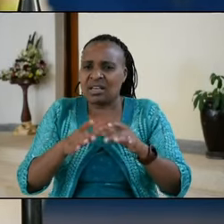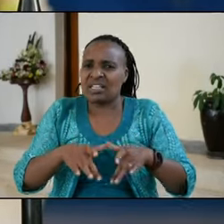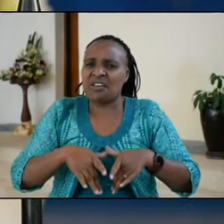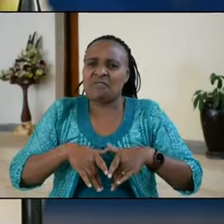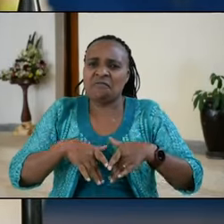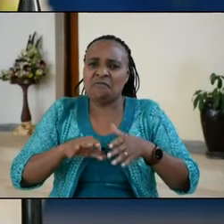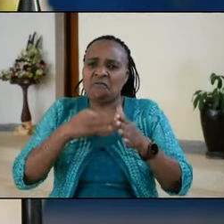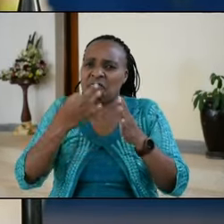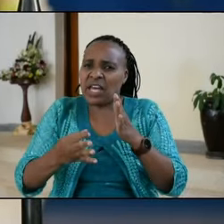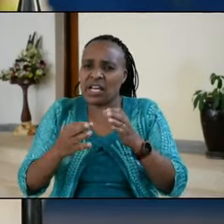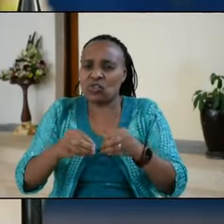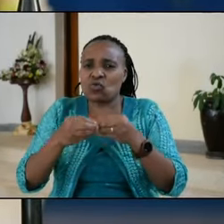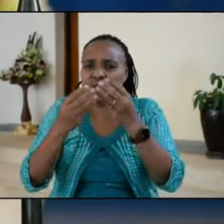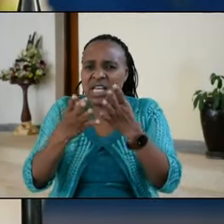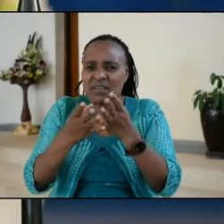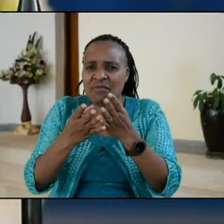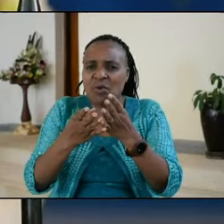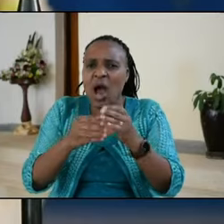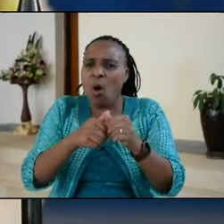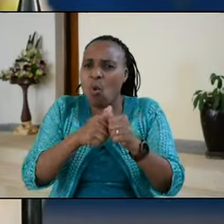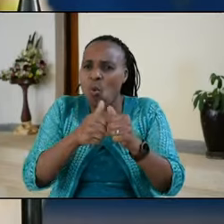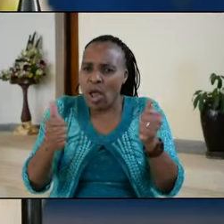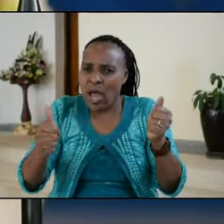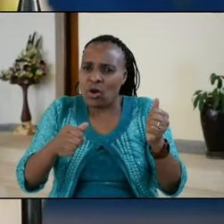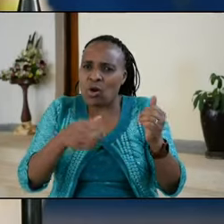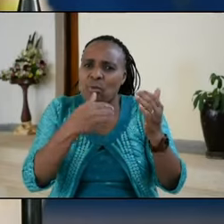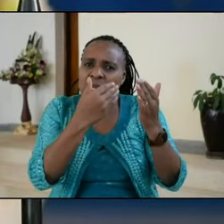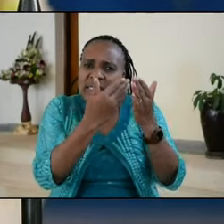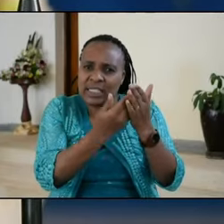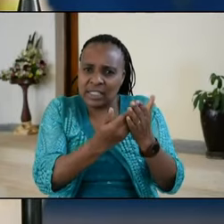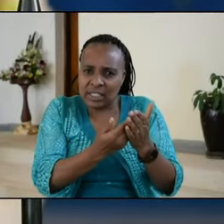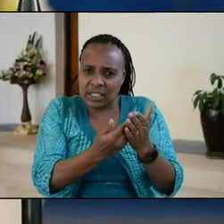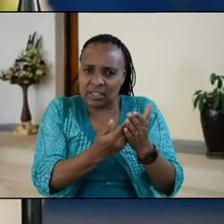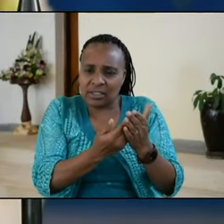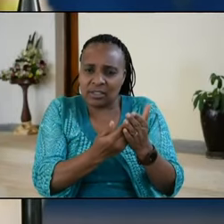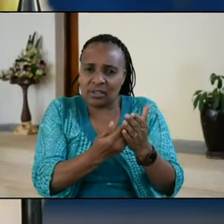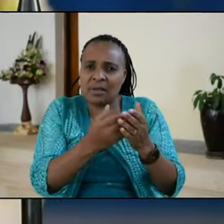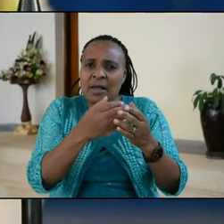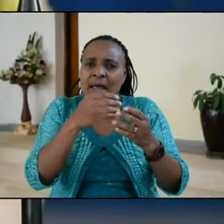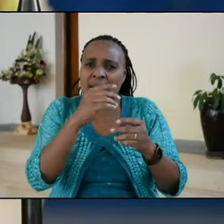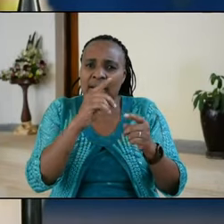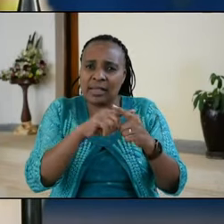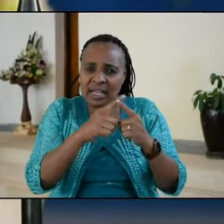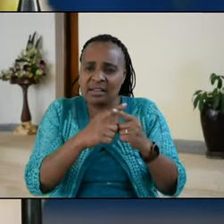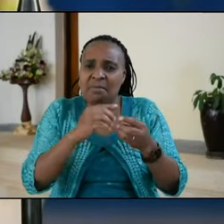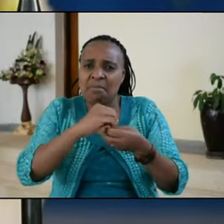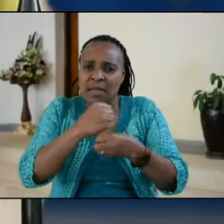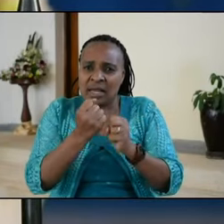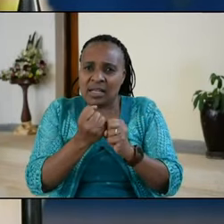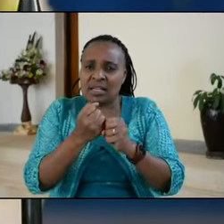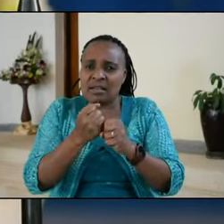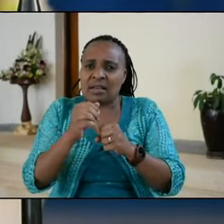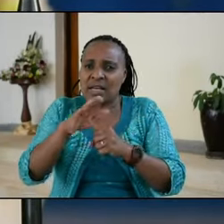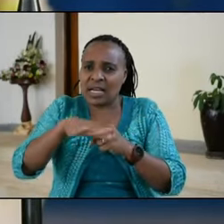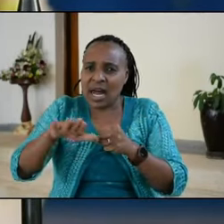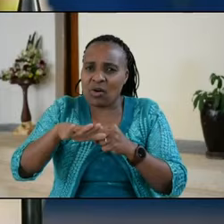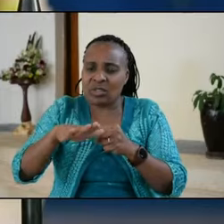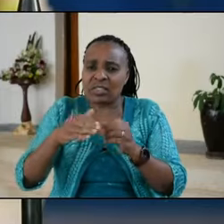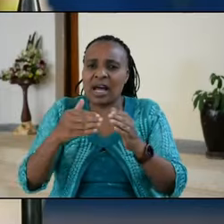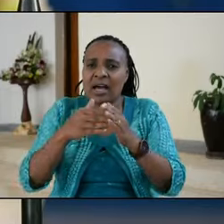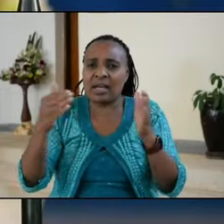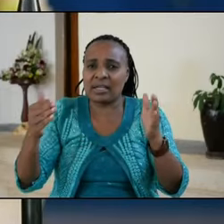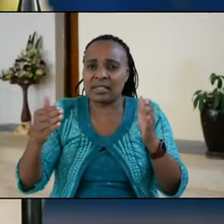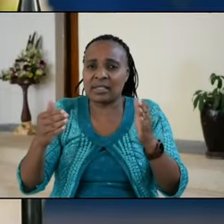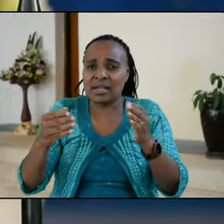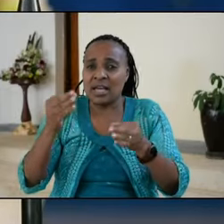to give it the proper representation, hence creating grounds against which we readers who are not